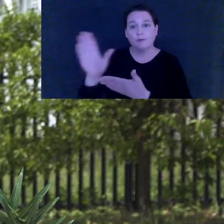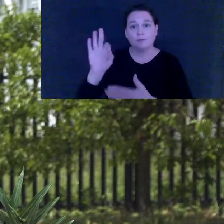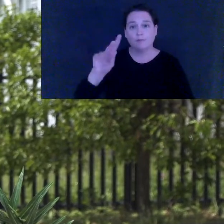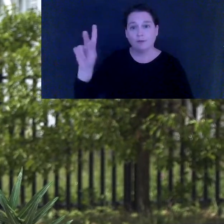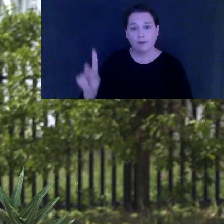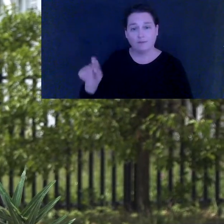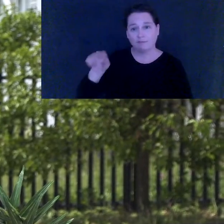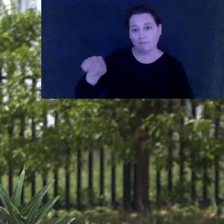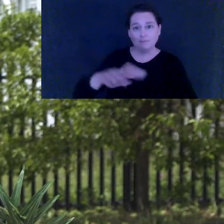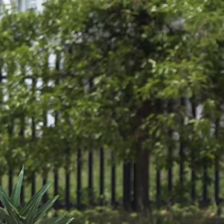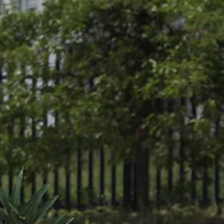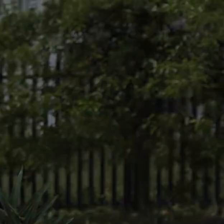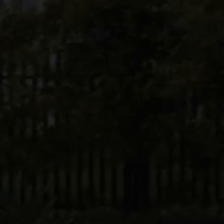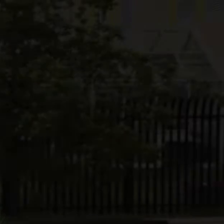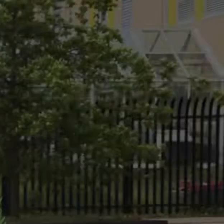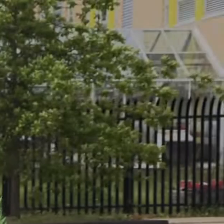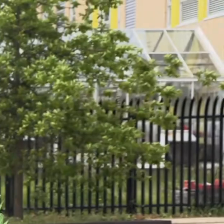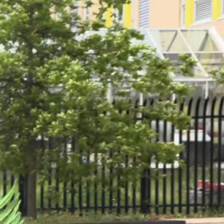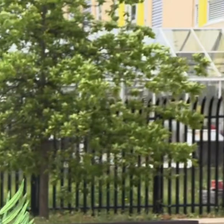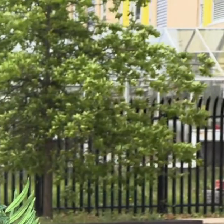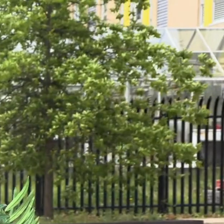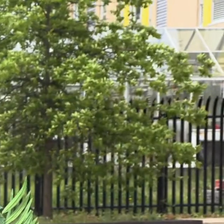of Philadelphia in the fall. David?